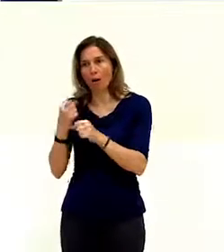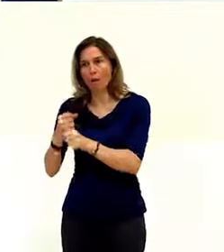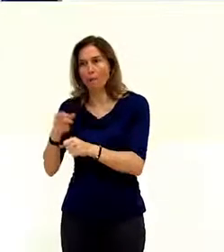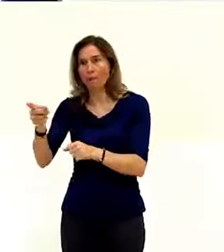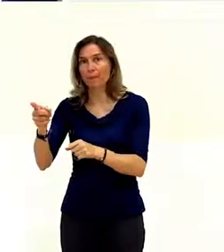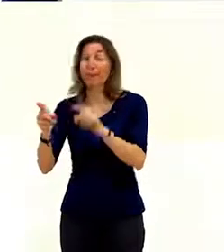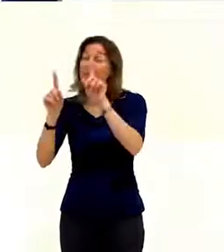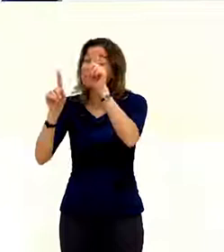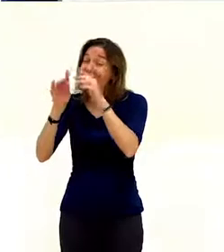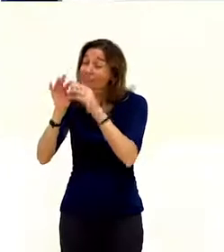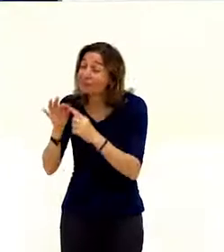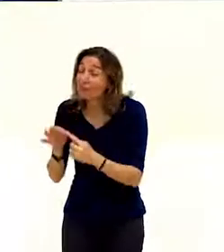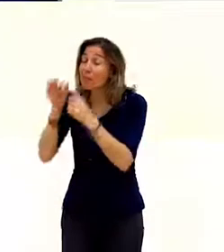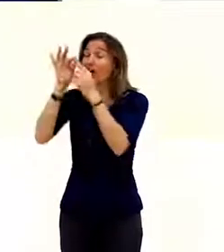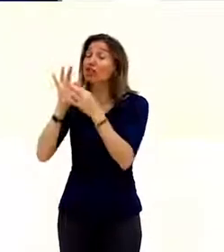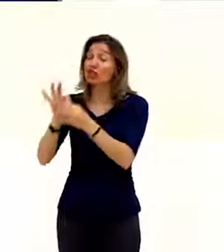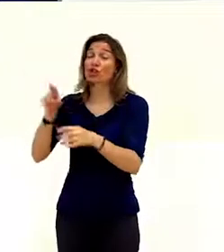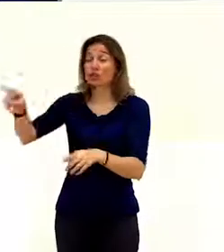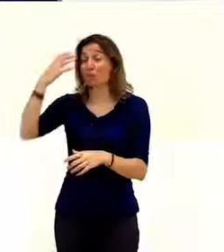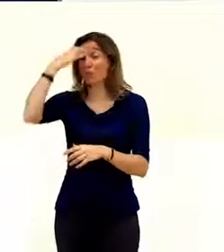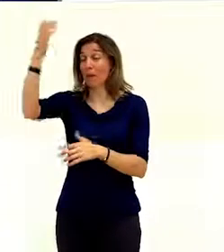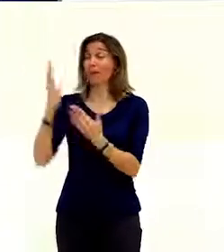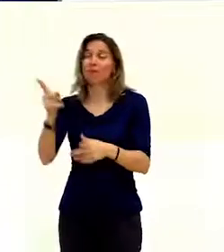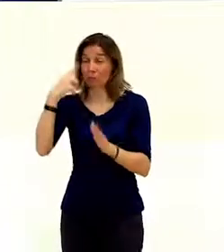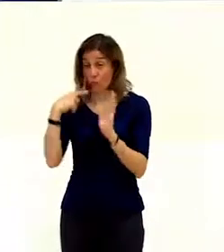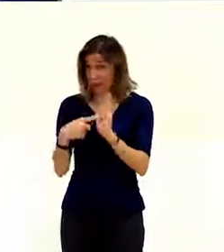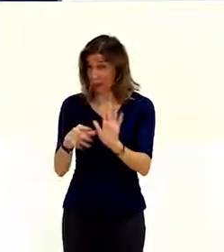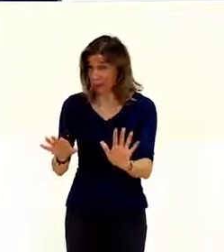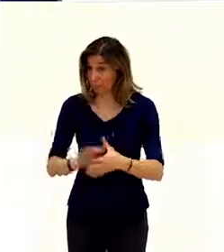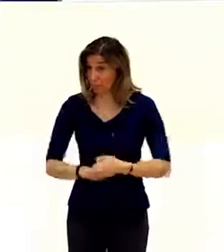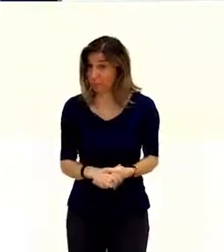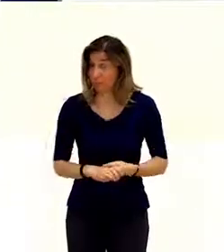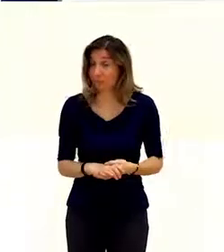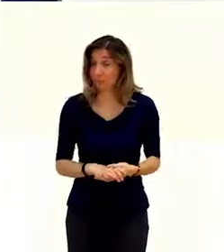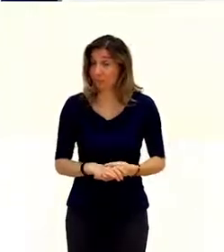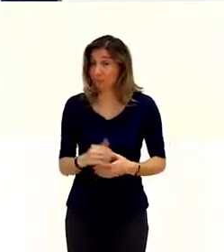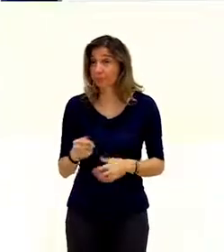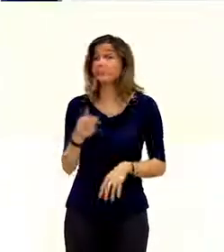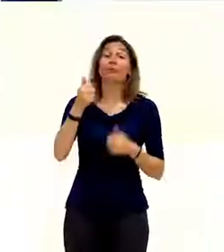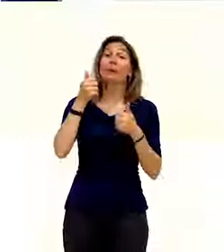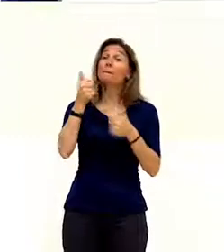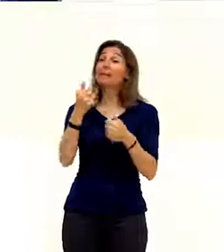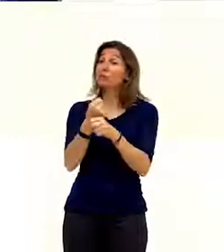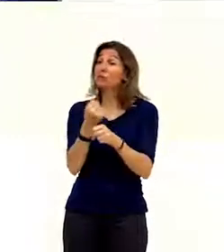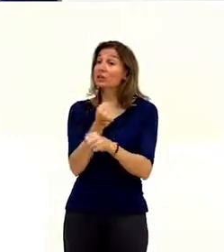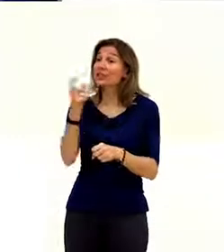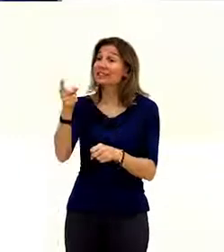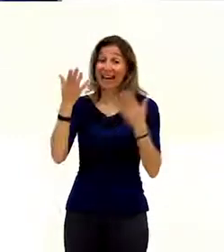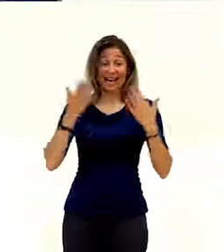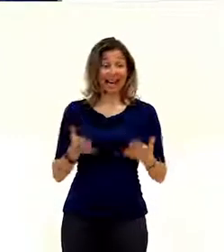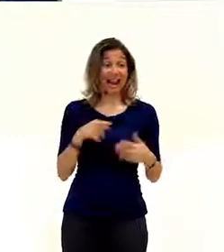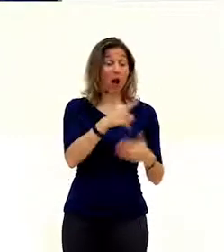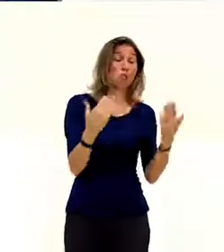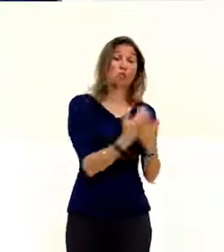public services. Let me give you examples. One aspect of best practice into the new